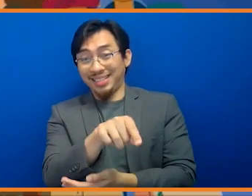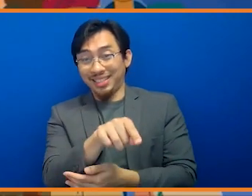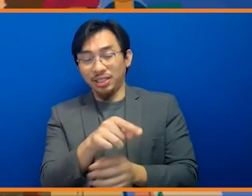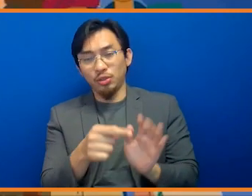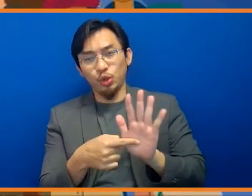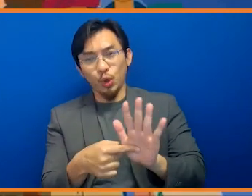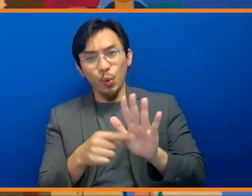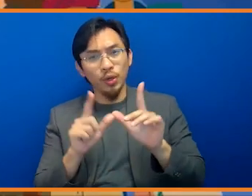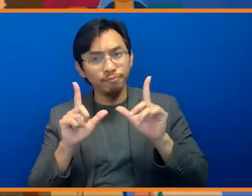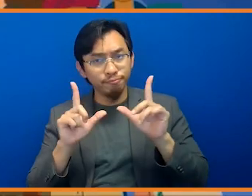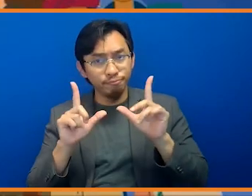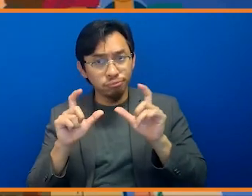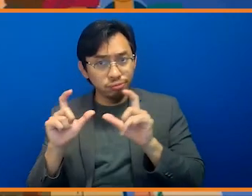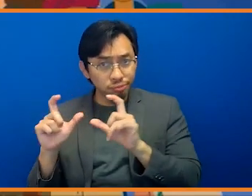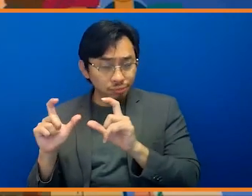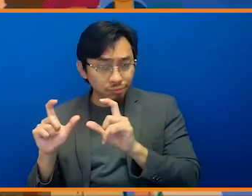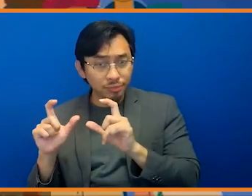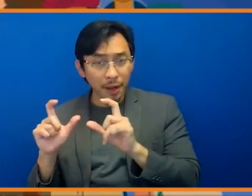photographs.